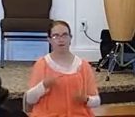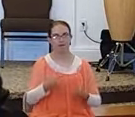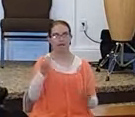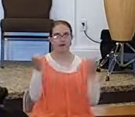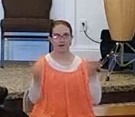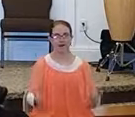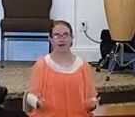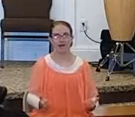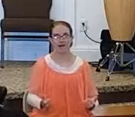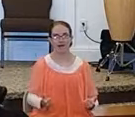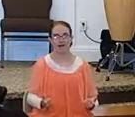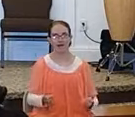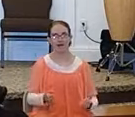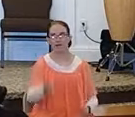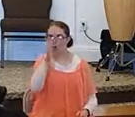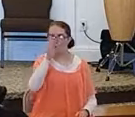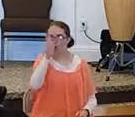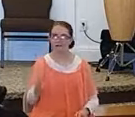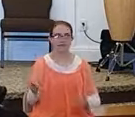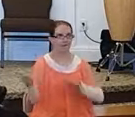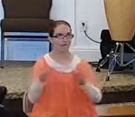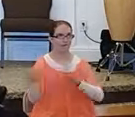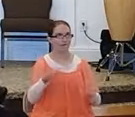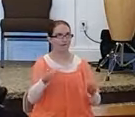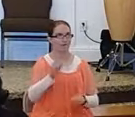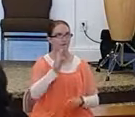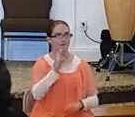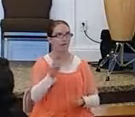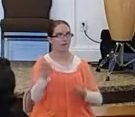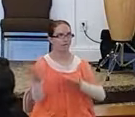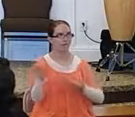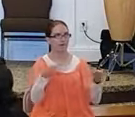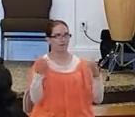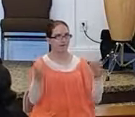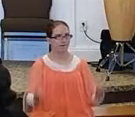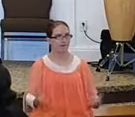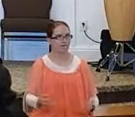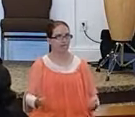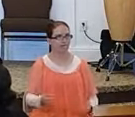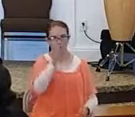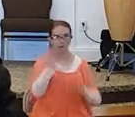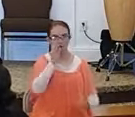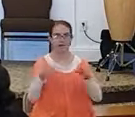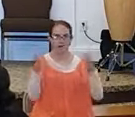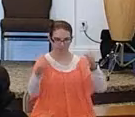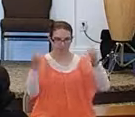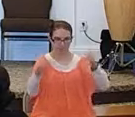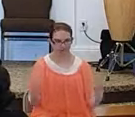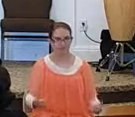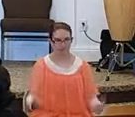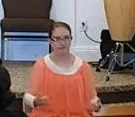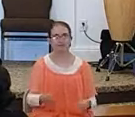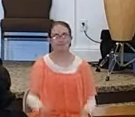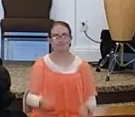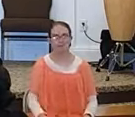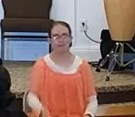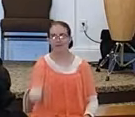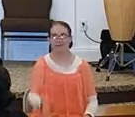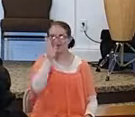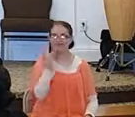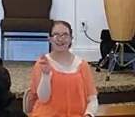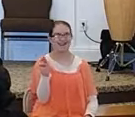so we think God needs to be ready when we're ready now. God, we're ready for it to happen right now. And God said,